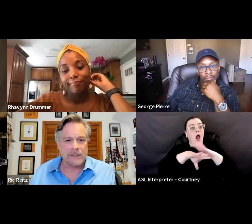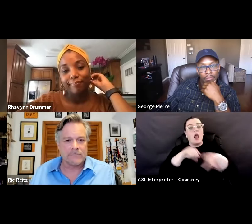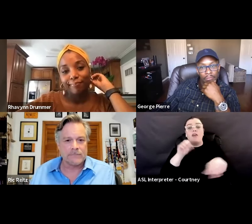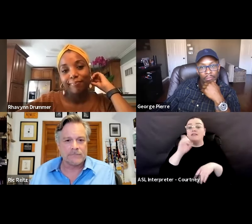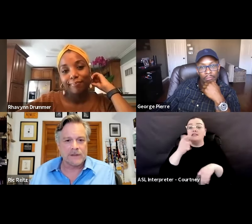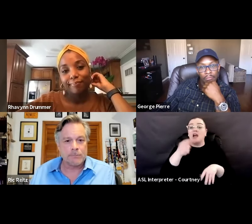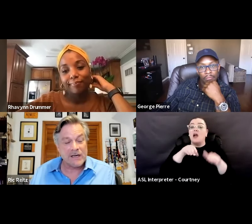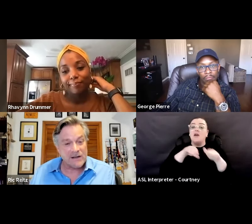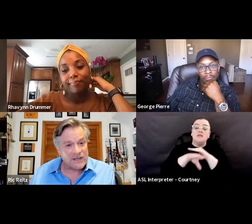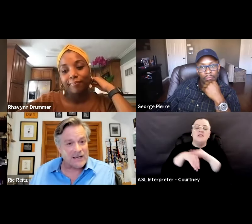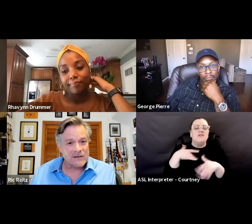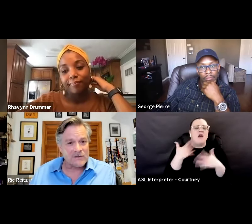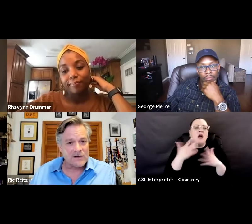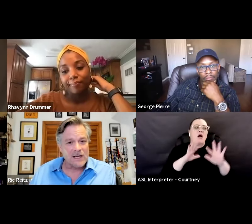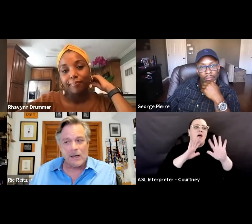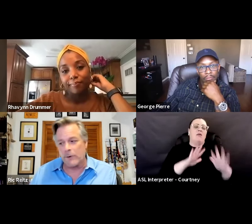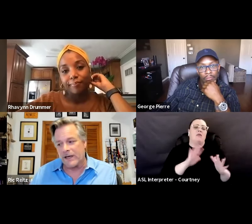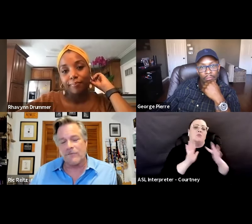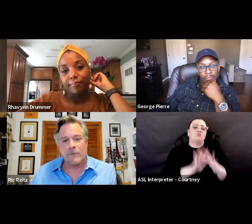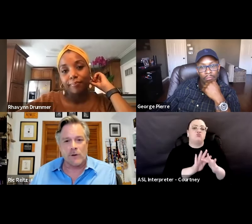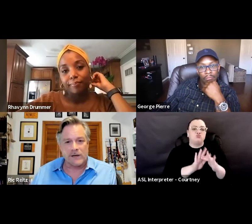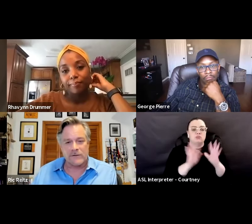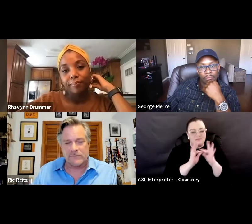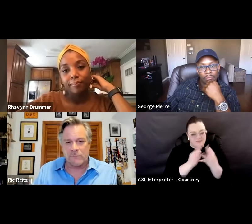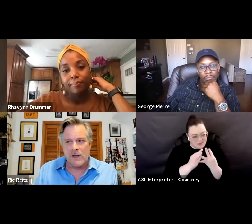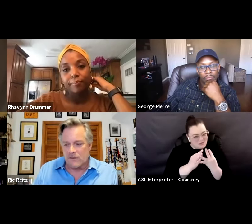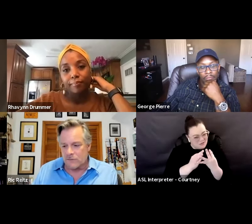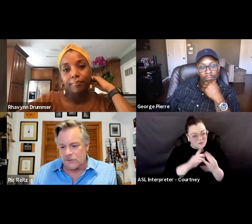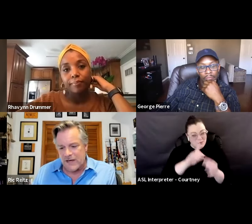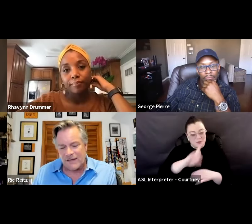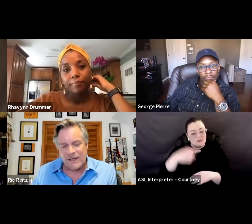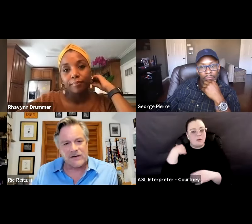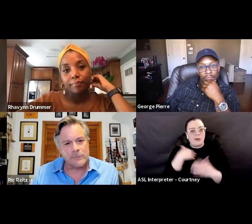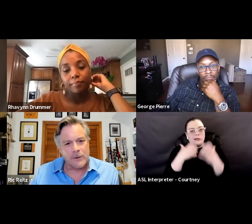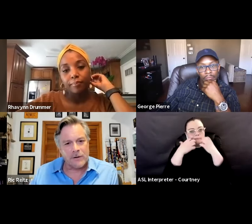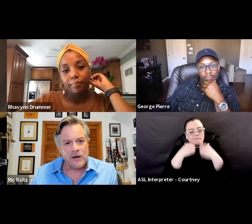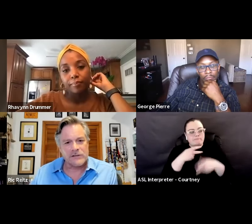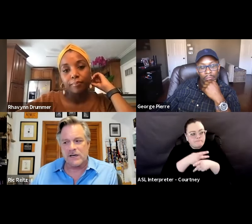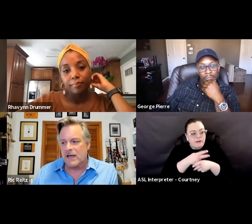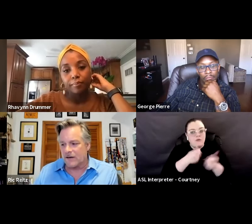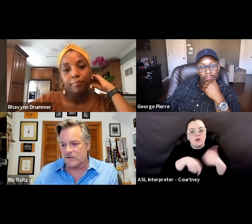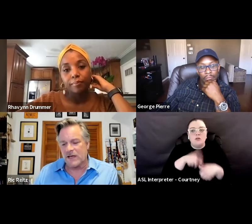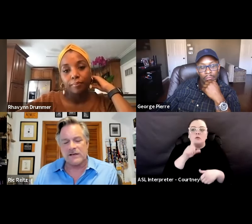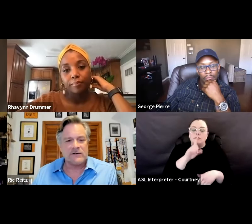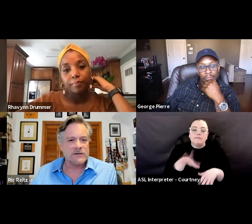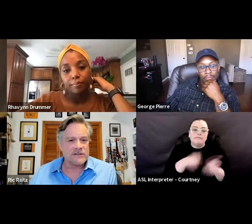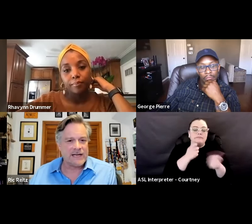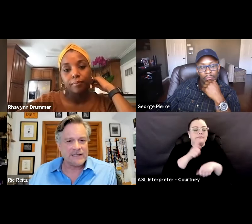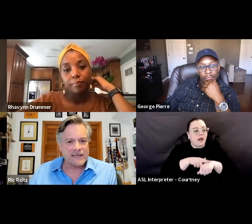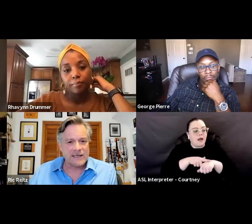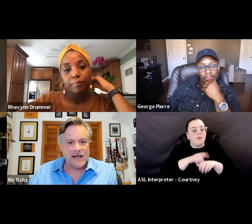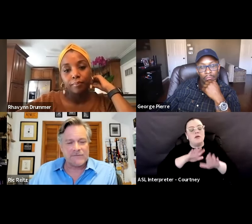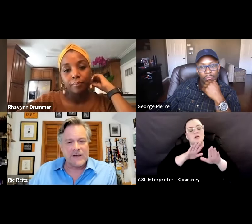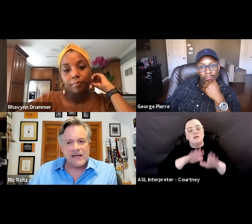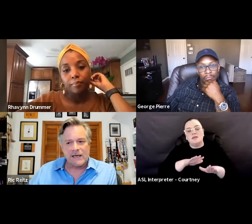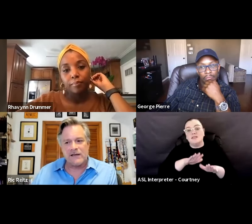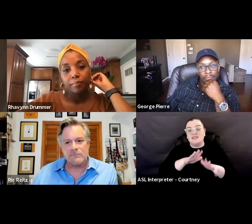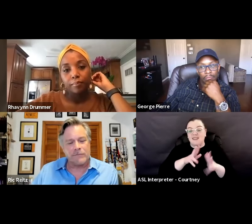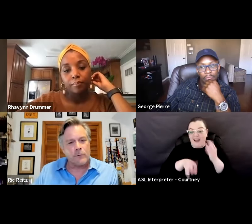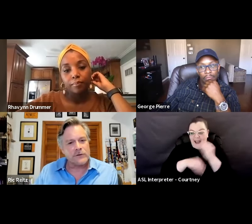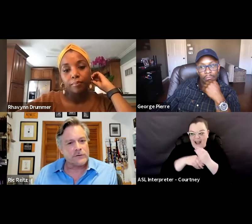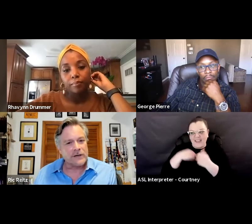family? Because it is, and we care for one another. So take that extra precaution, extend it into your daily life,